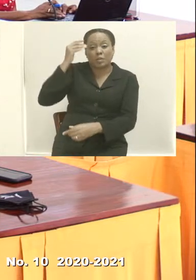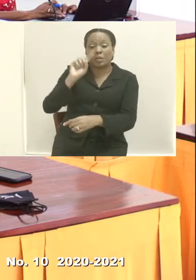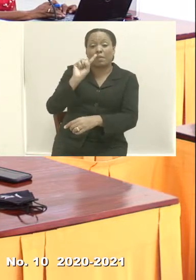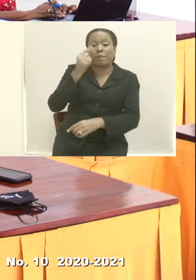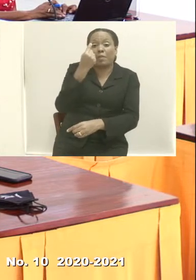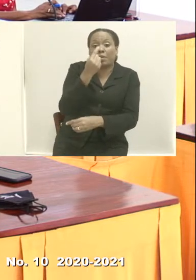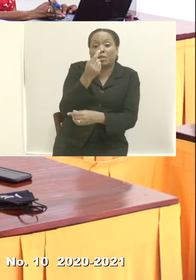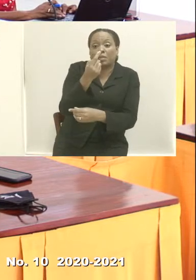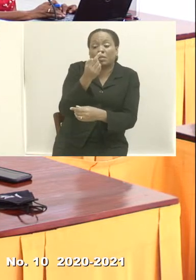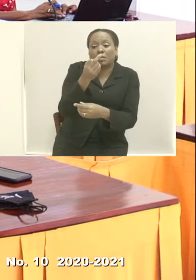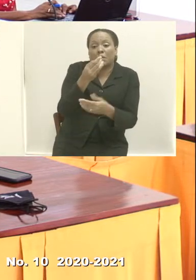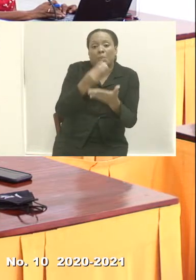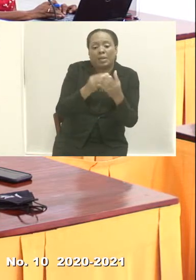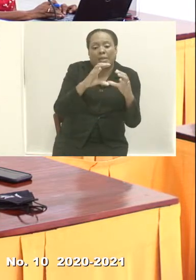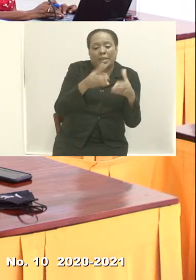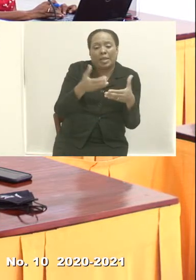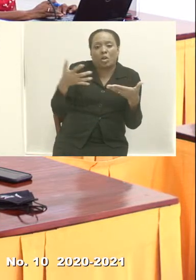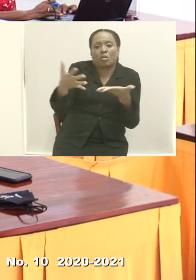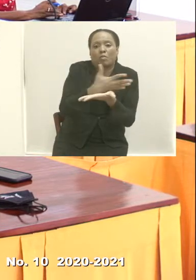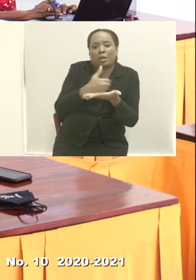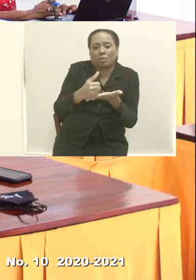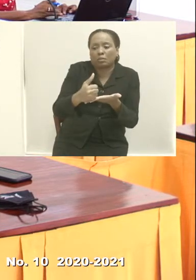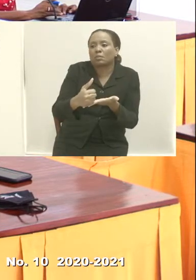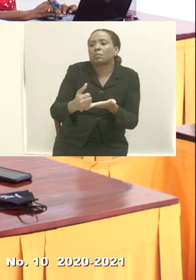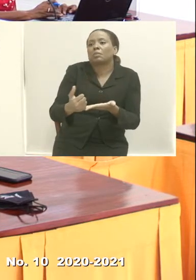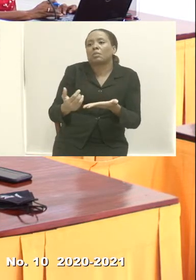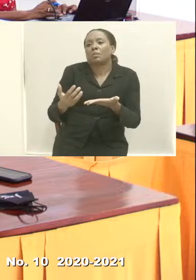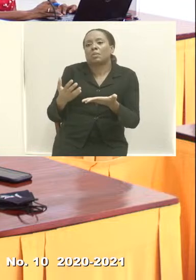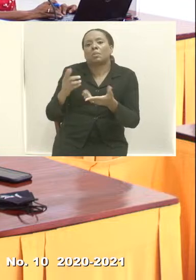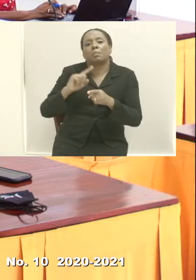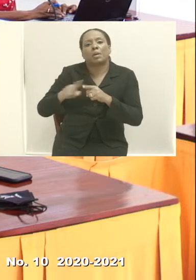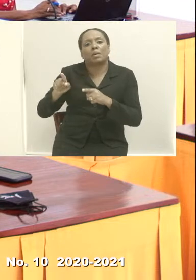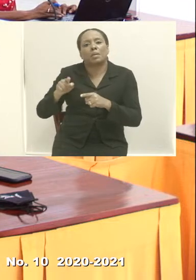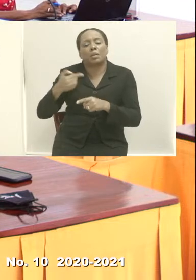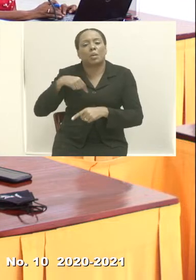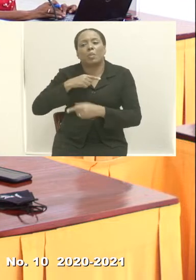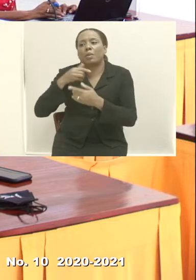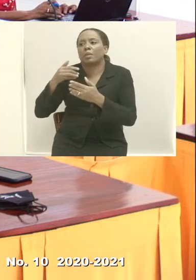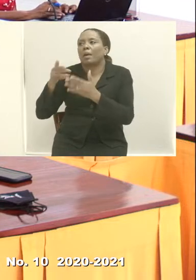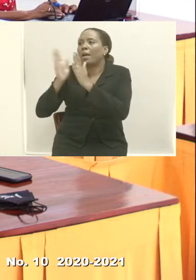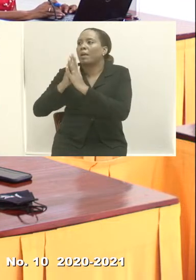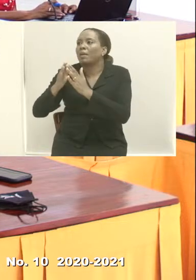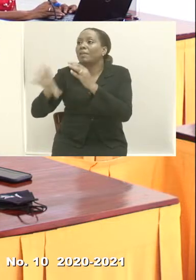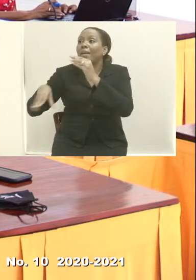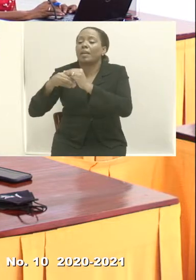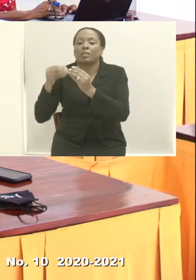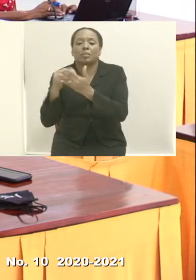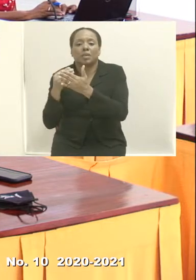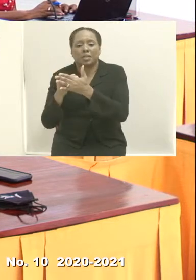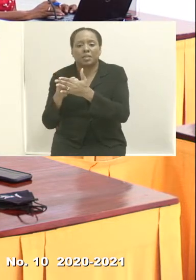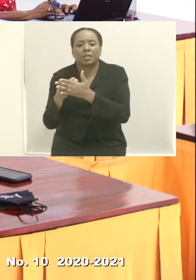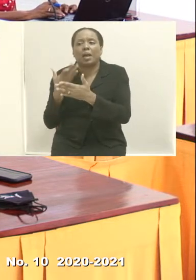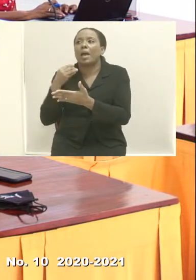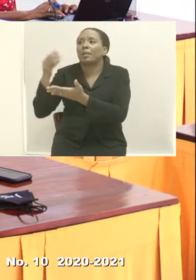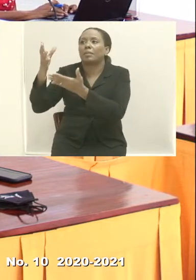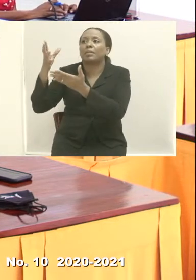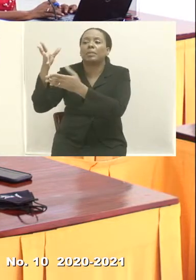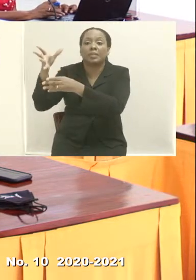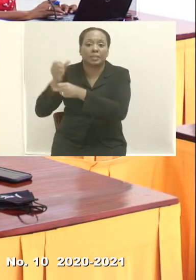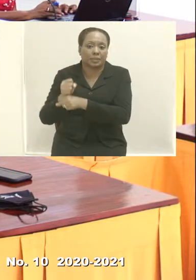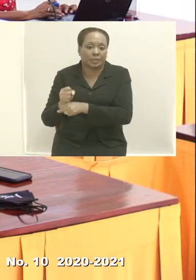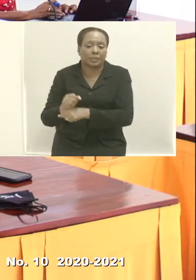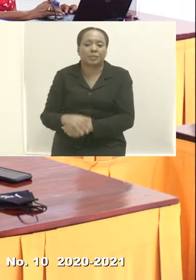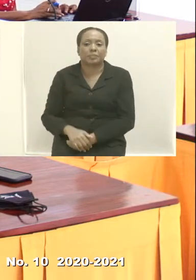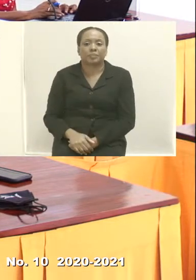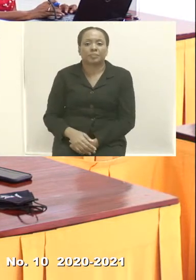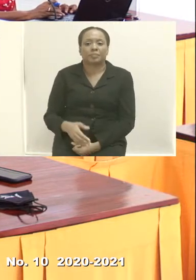the supplementary, may have been a few days. The reality is that it is continuing, and yes, it takes a